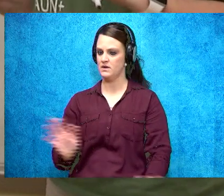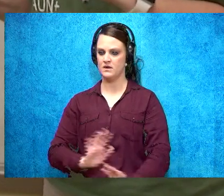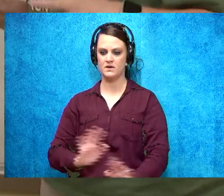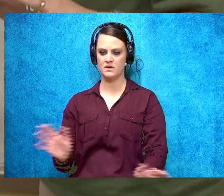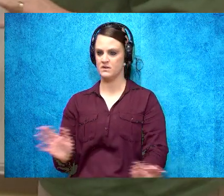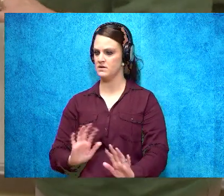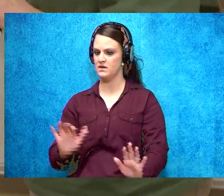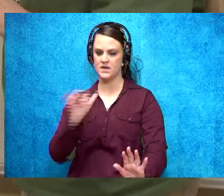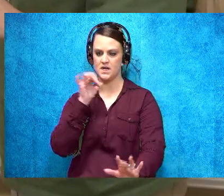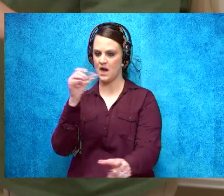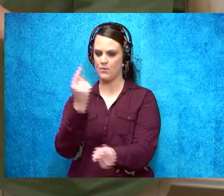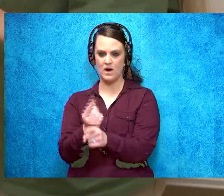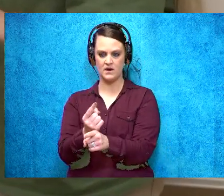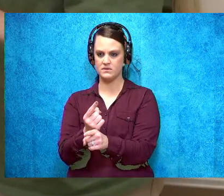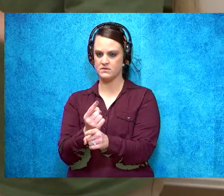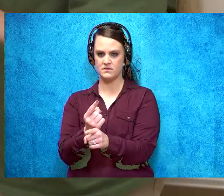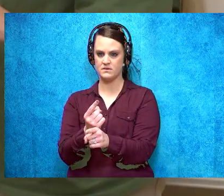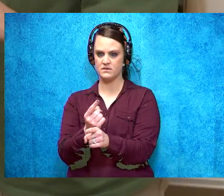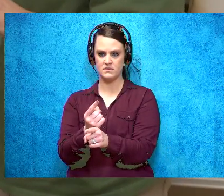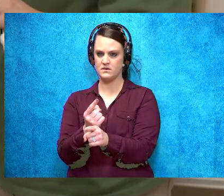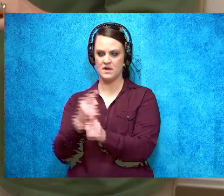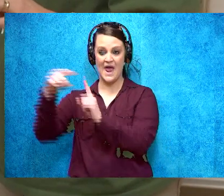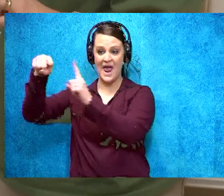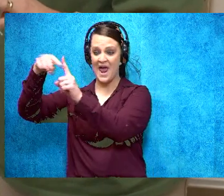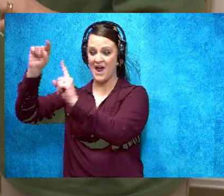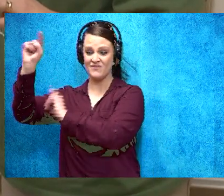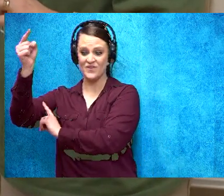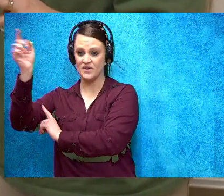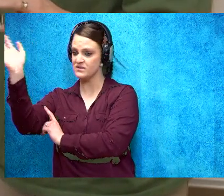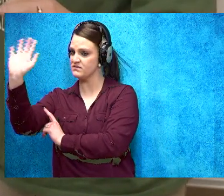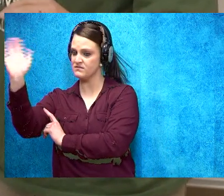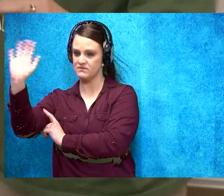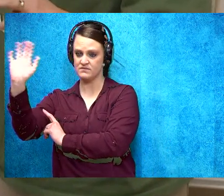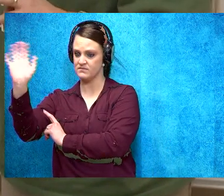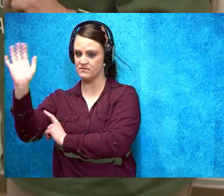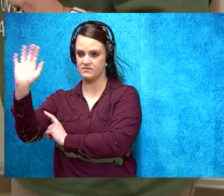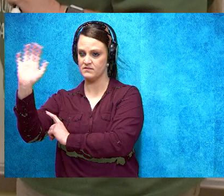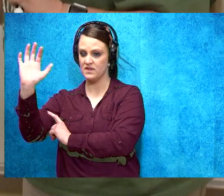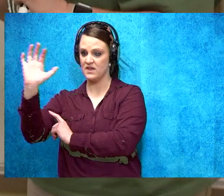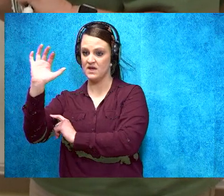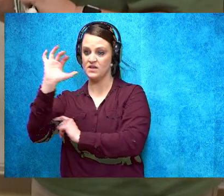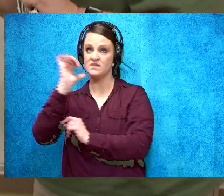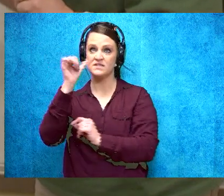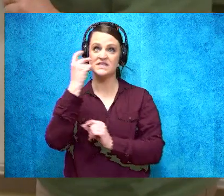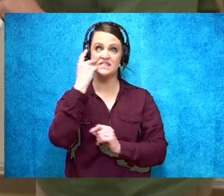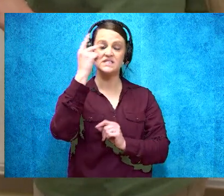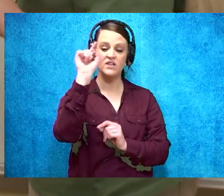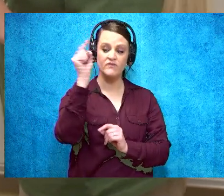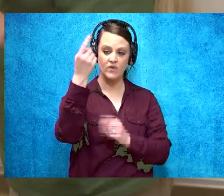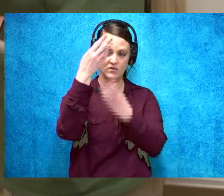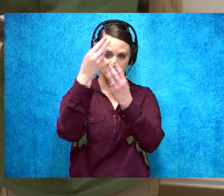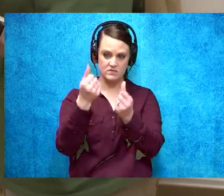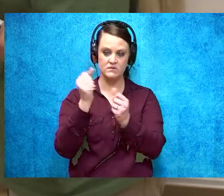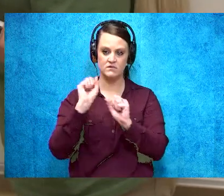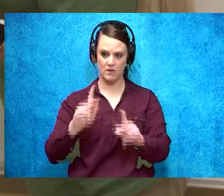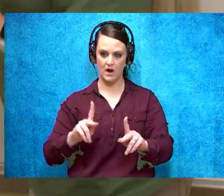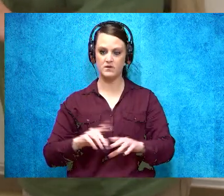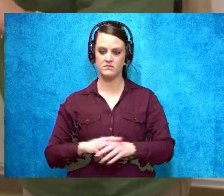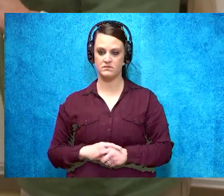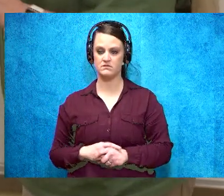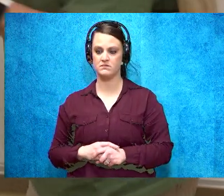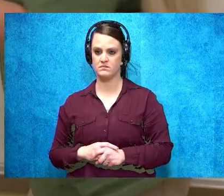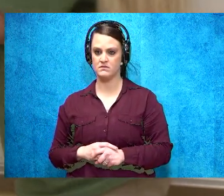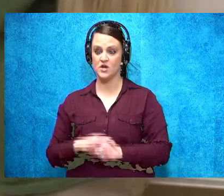is incorrect because we do not add first because it does not come first in the equation. The